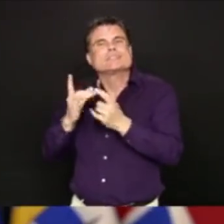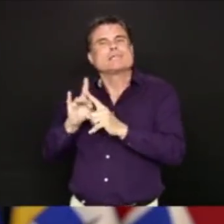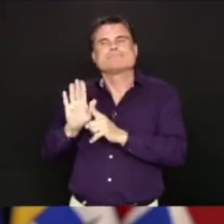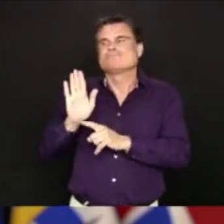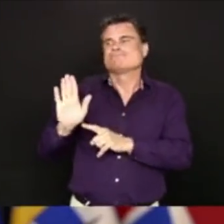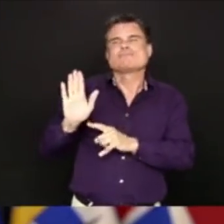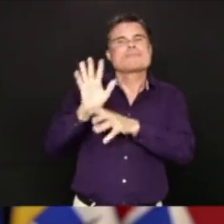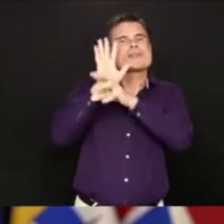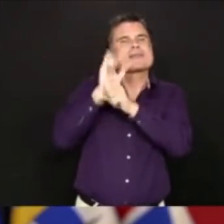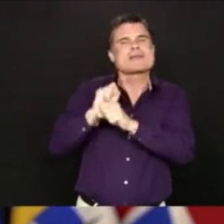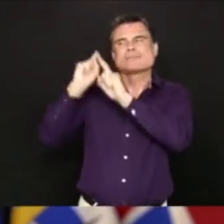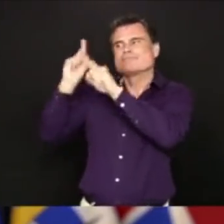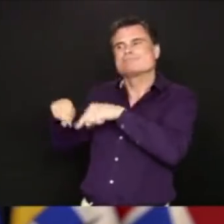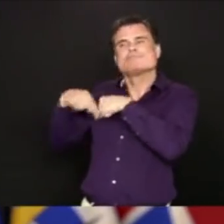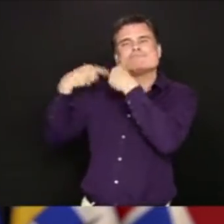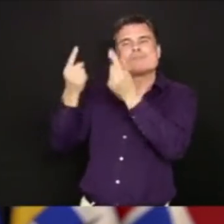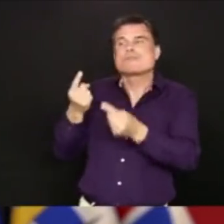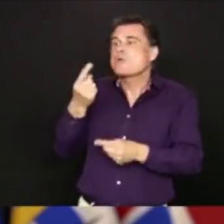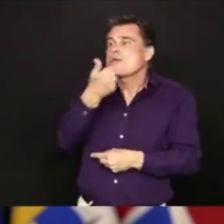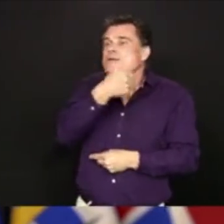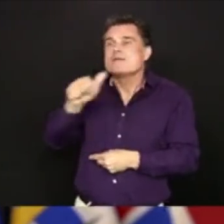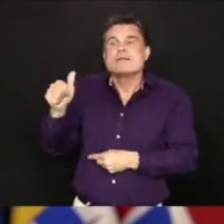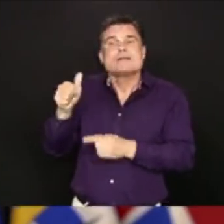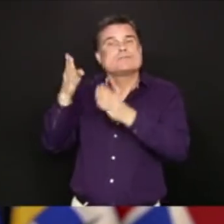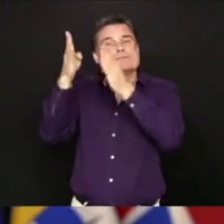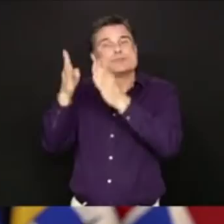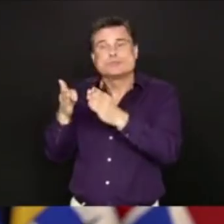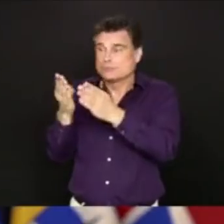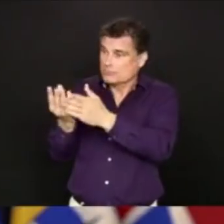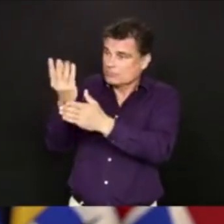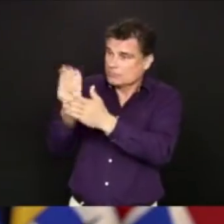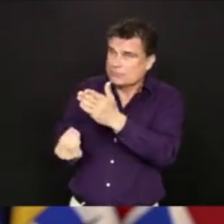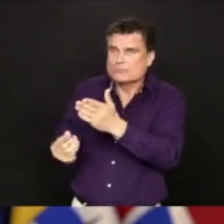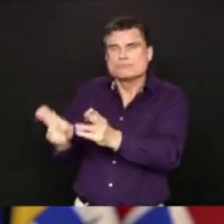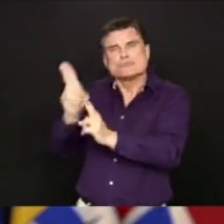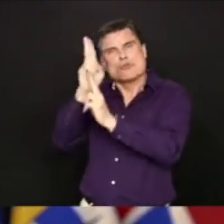condolences and my heart goes out to this community and to the family.